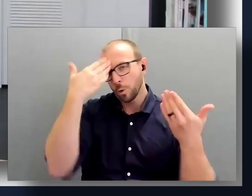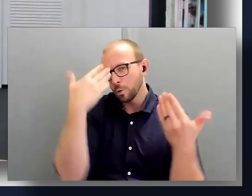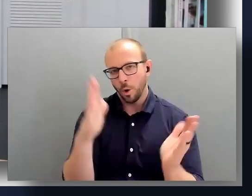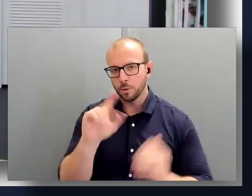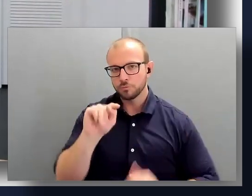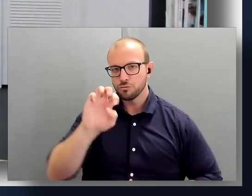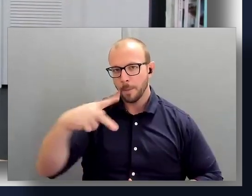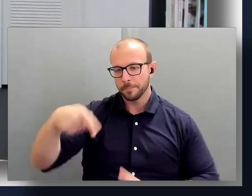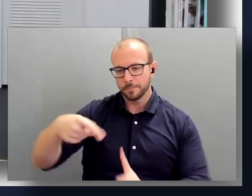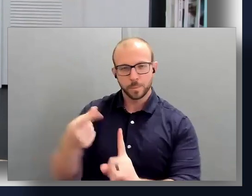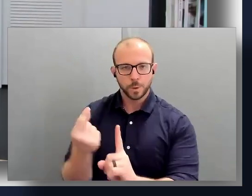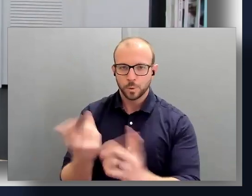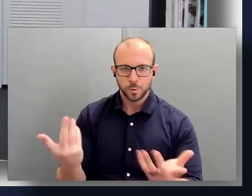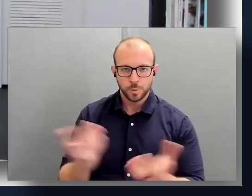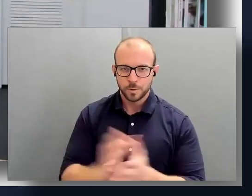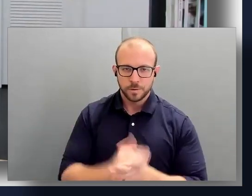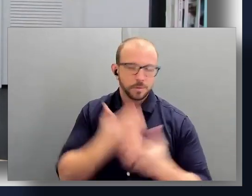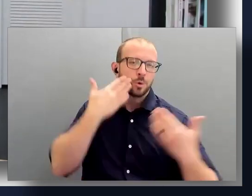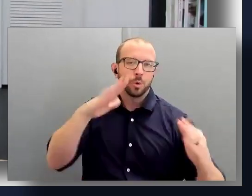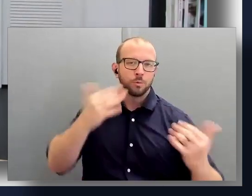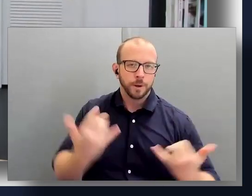what Trump is going to do.